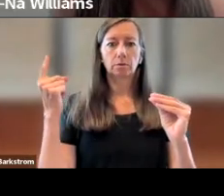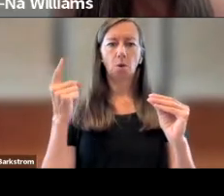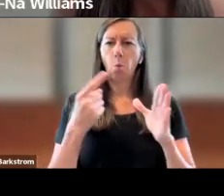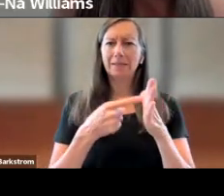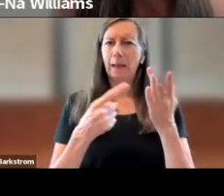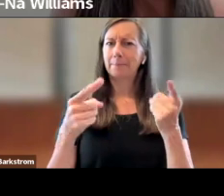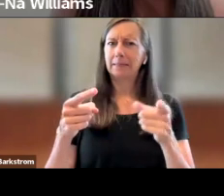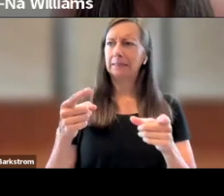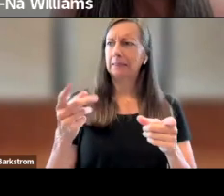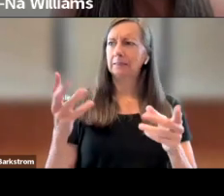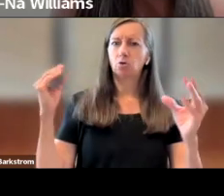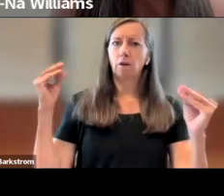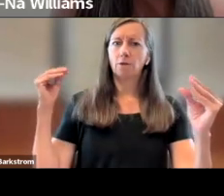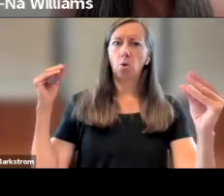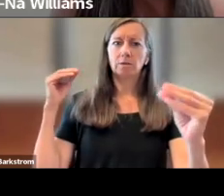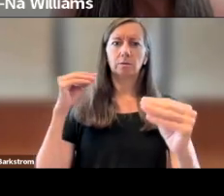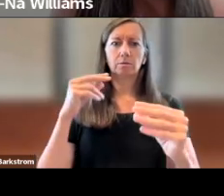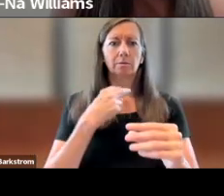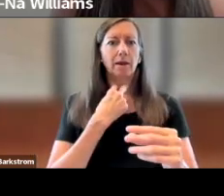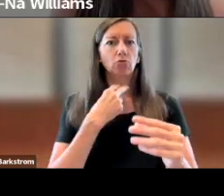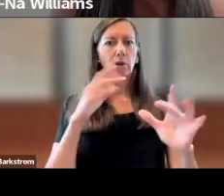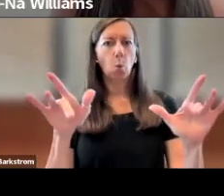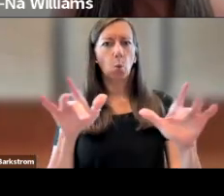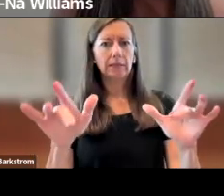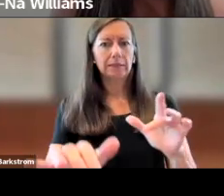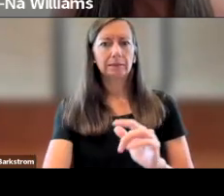happening? Was that a recording?